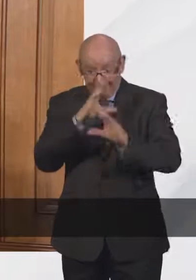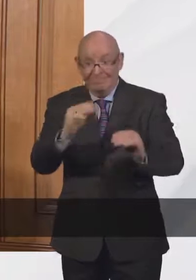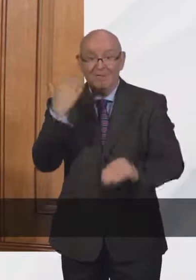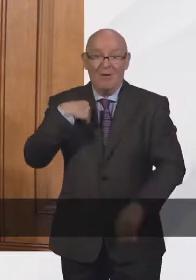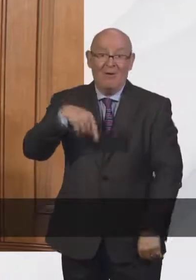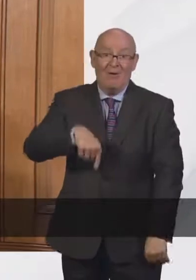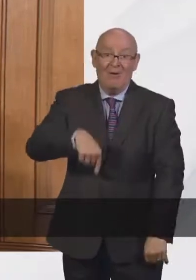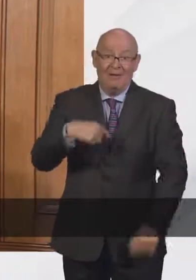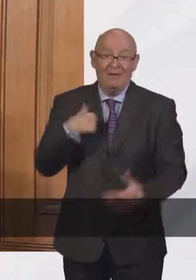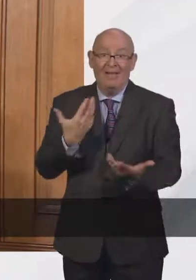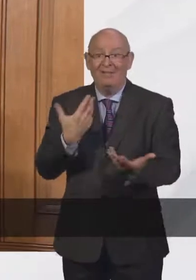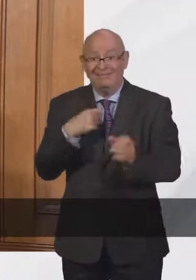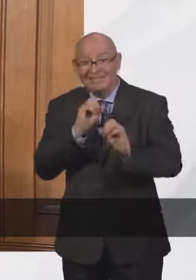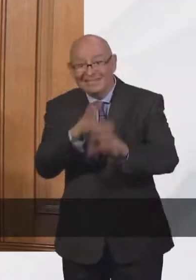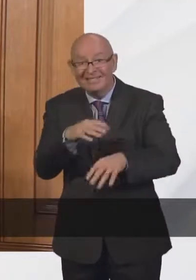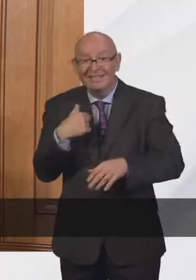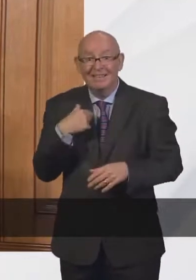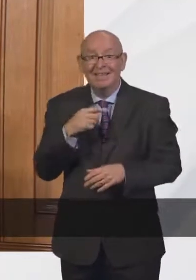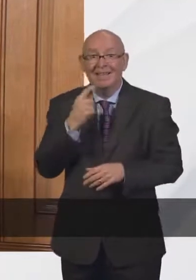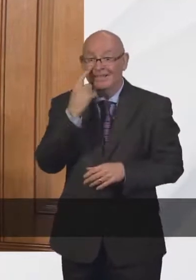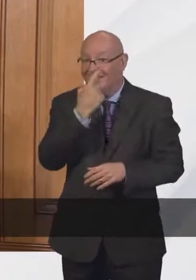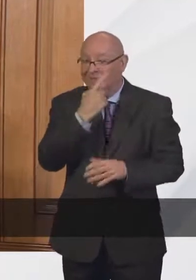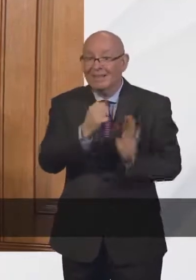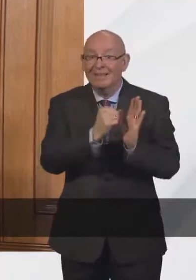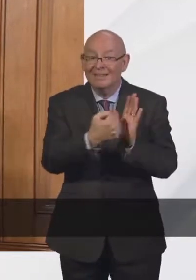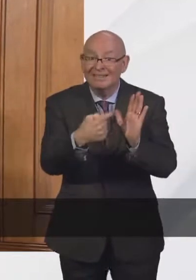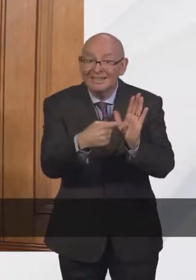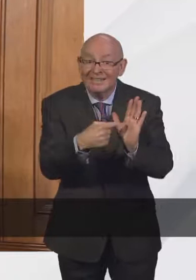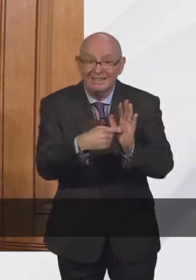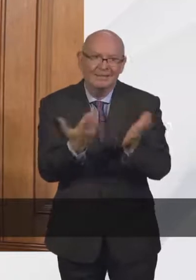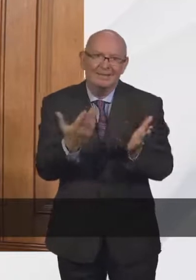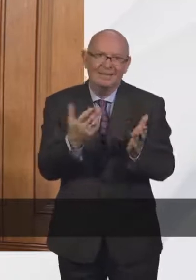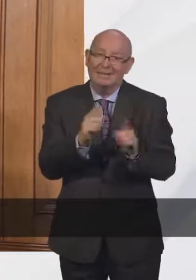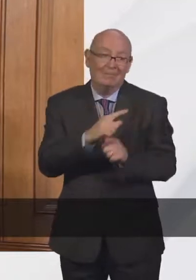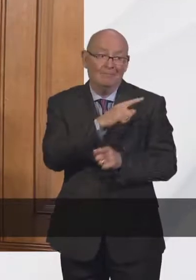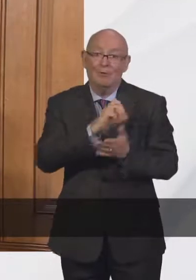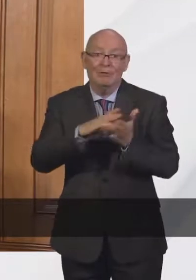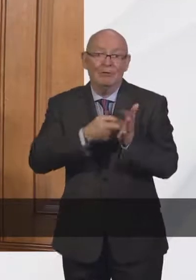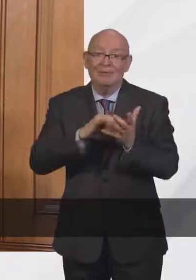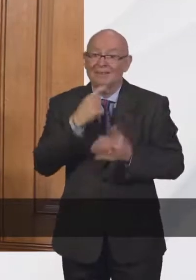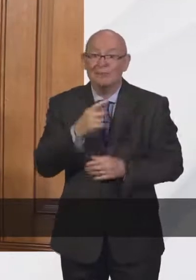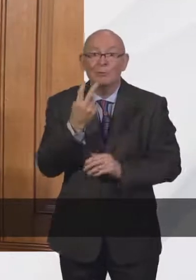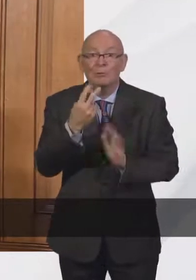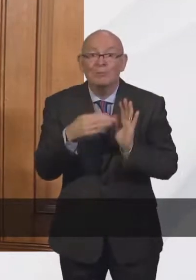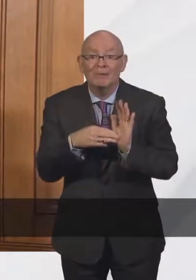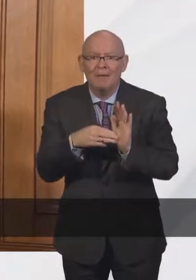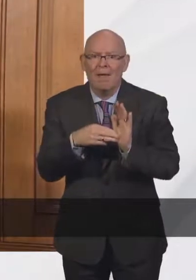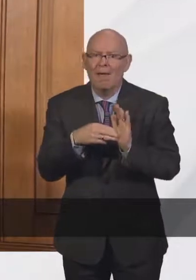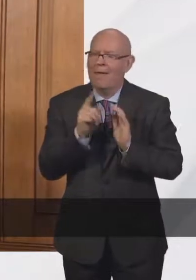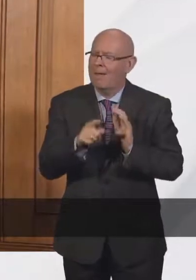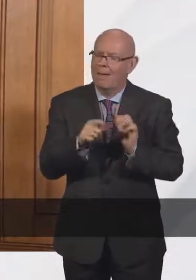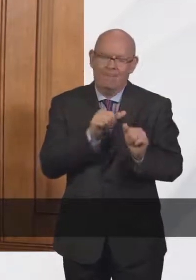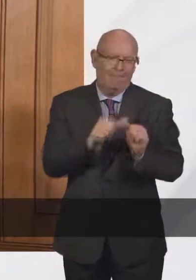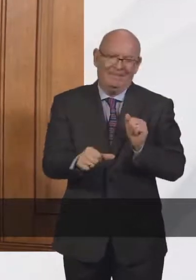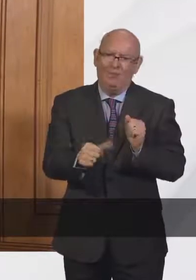add the mitigations, and this is all in the papers that we've published, so if you start looking at things like orientation, are you side by side or back